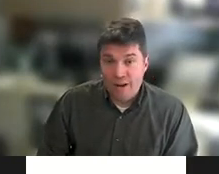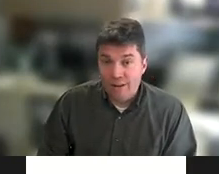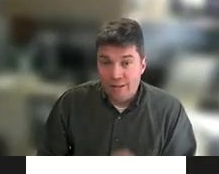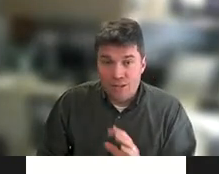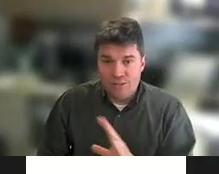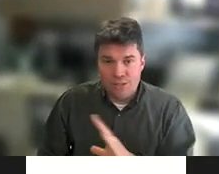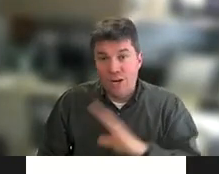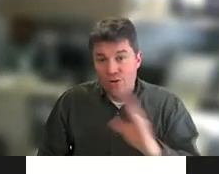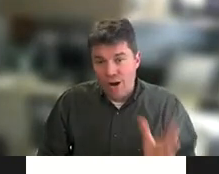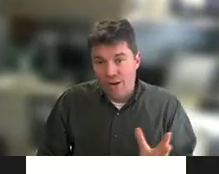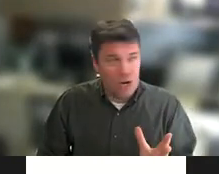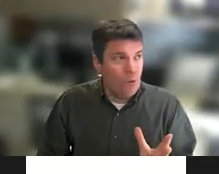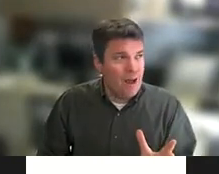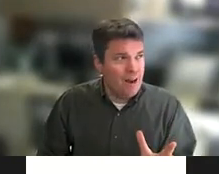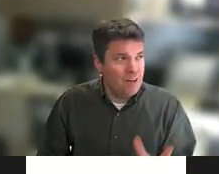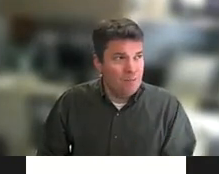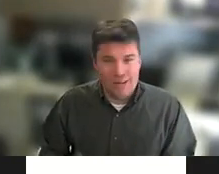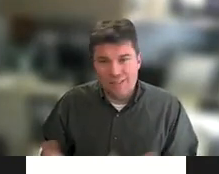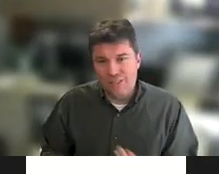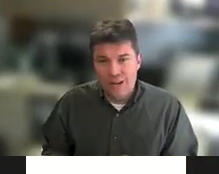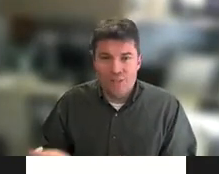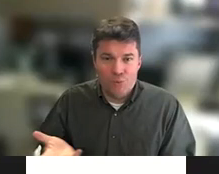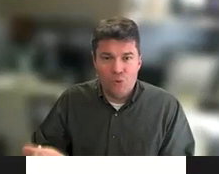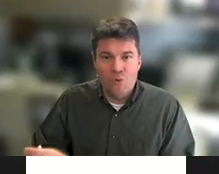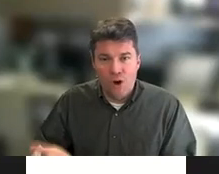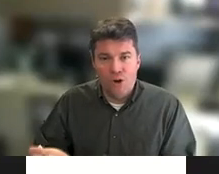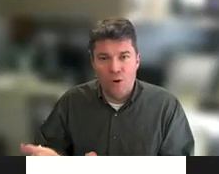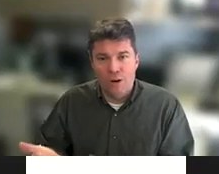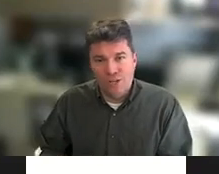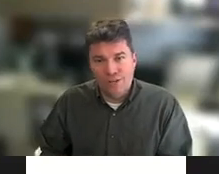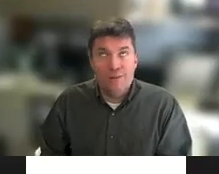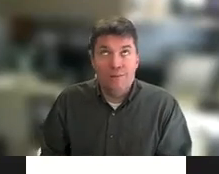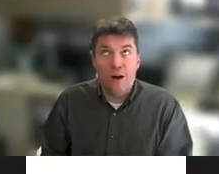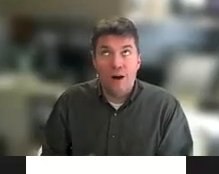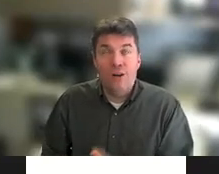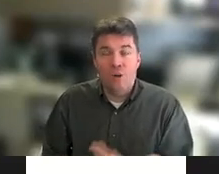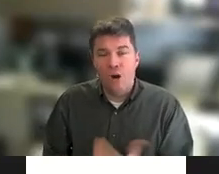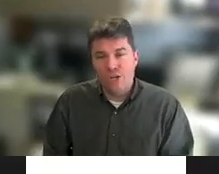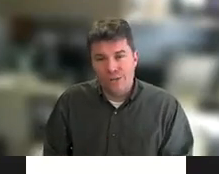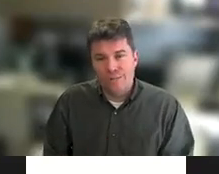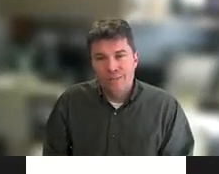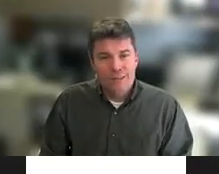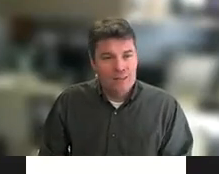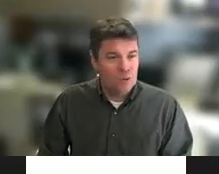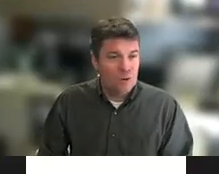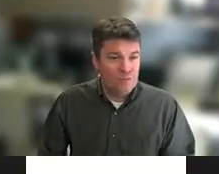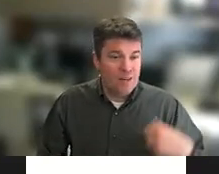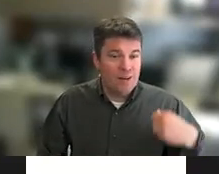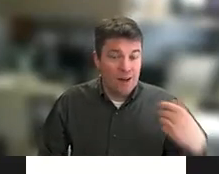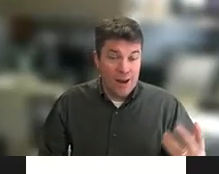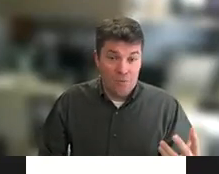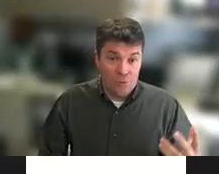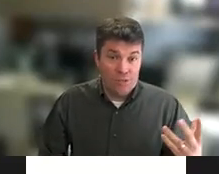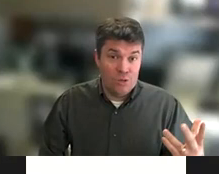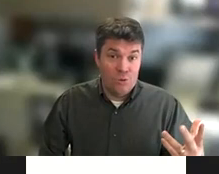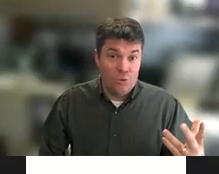yeah, that's fine. And you can try to talk your way out of it, but you have to prove undue hardship. And so if